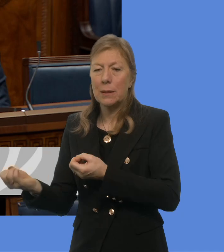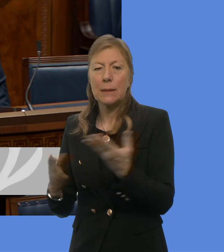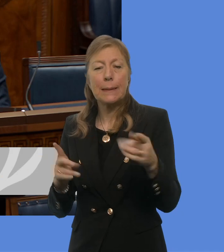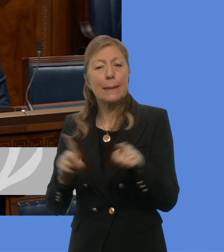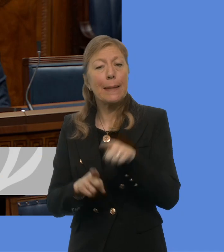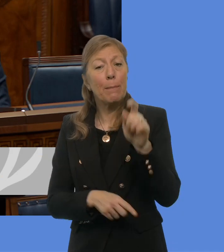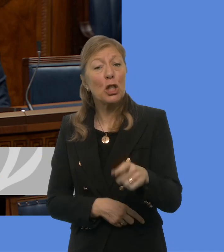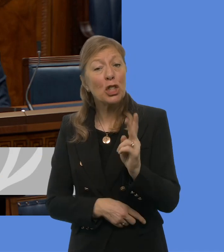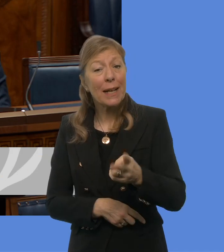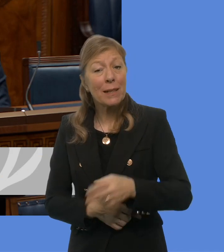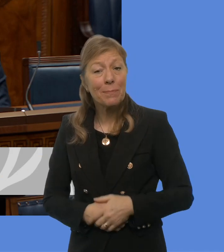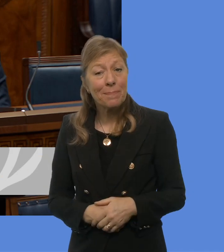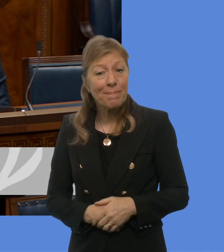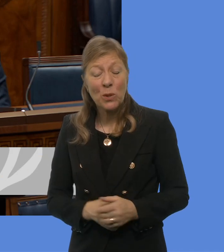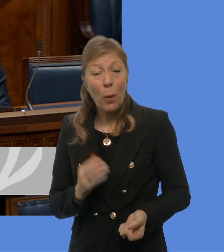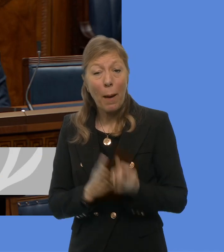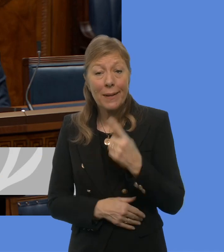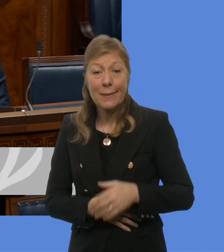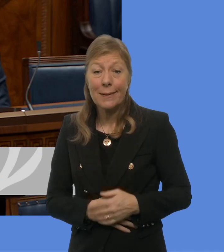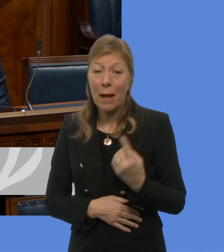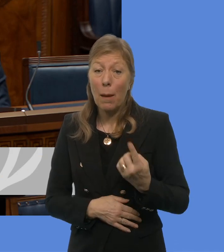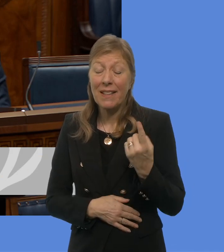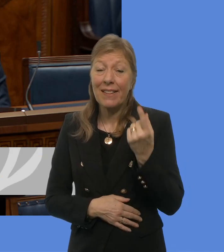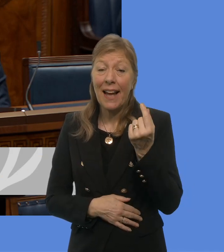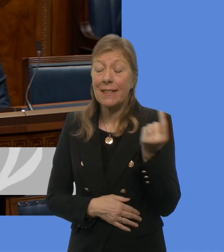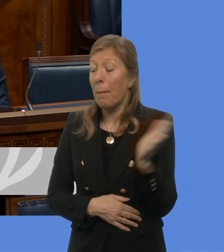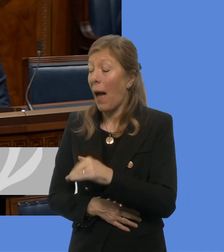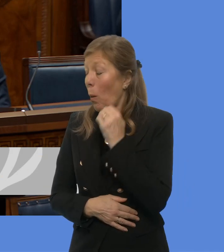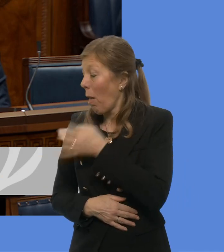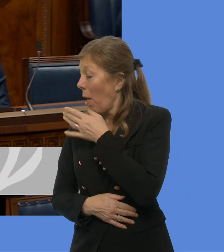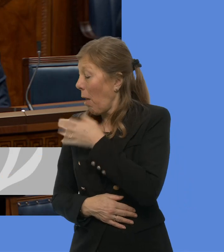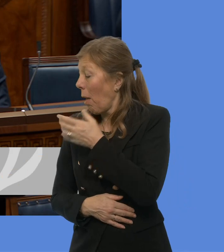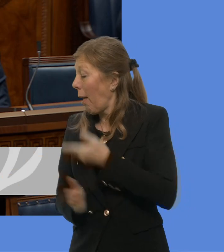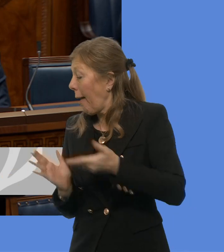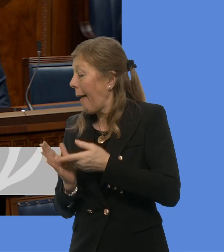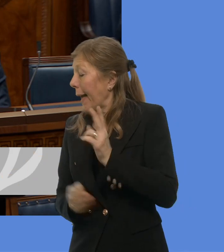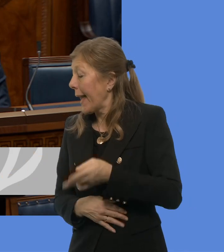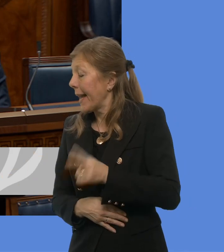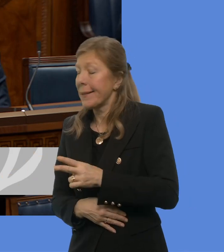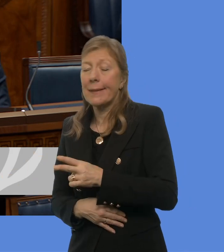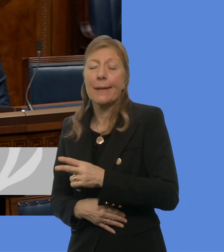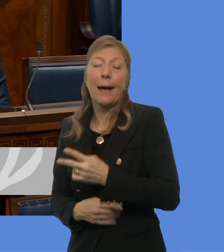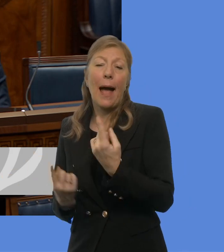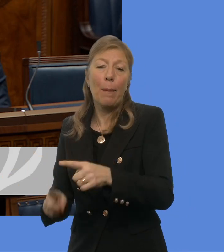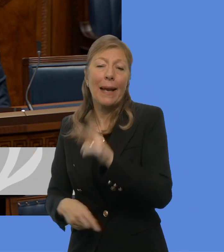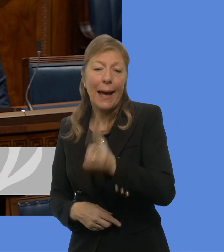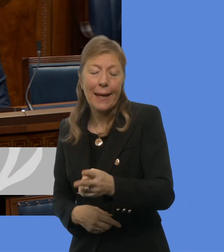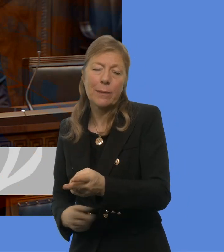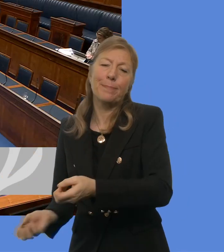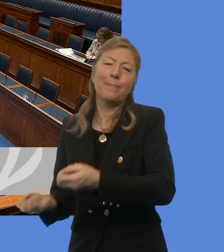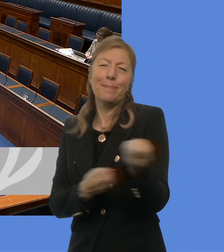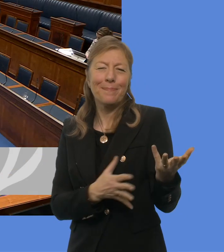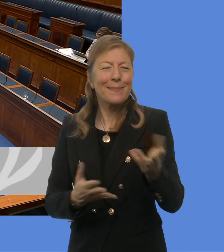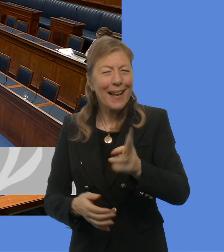happened in the meantime? He'd got a taxi home to get a drink. These are the issues that ED staff have to deal with. John Blair.